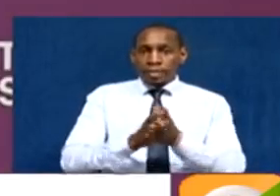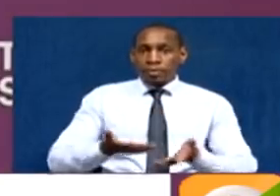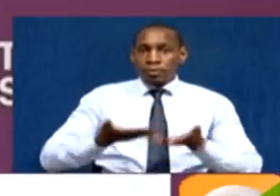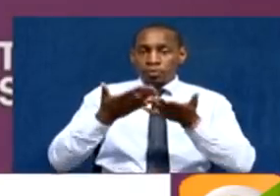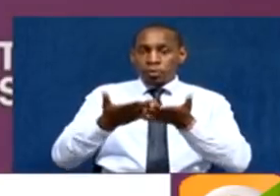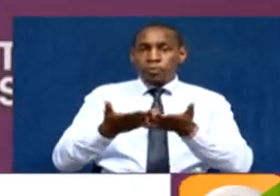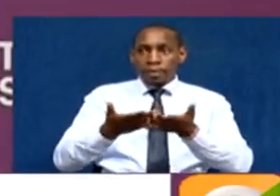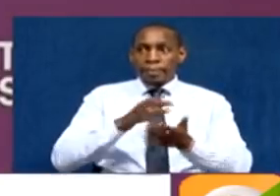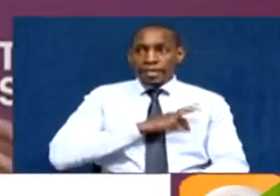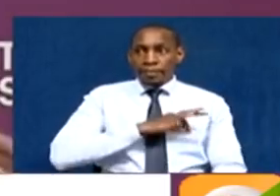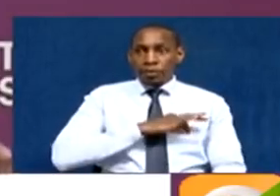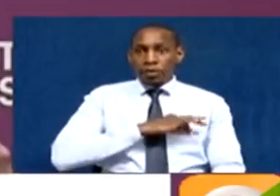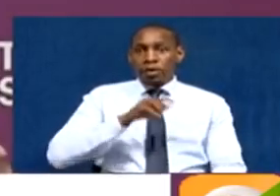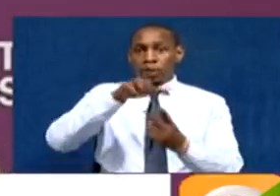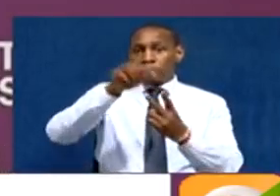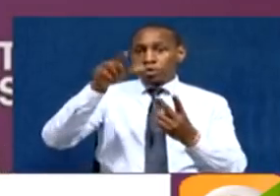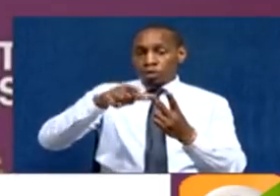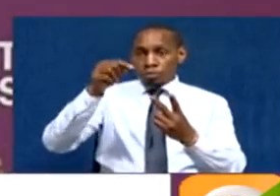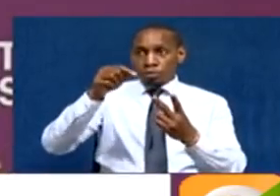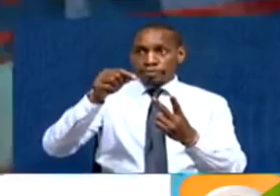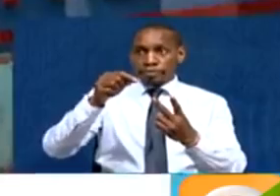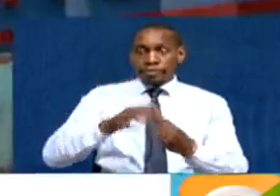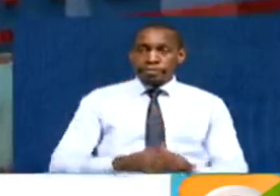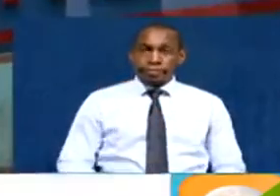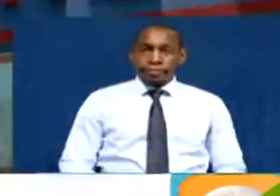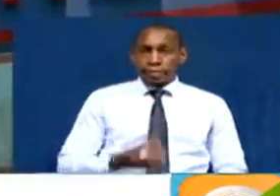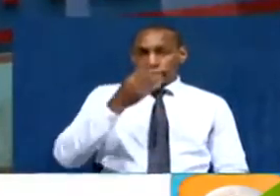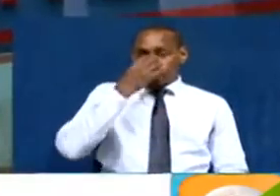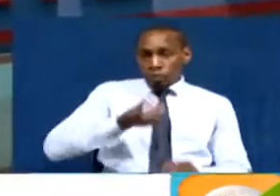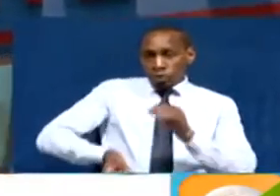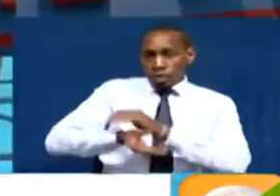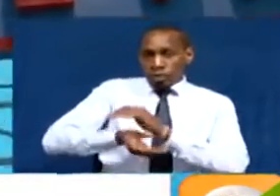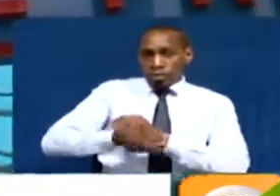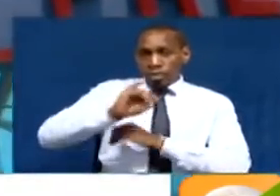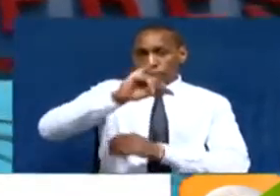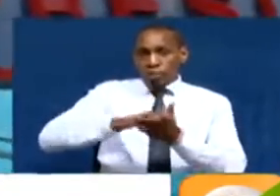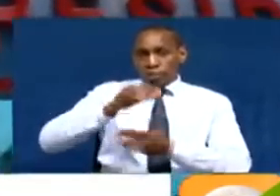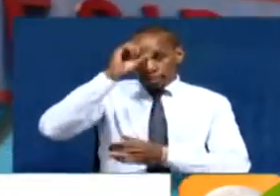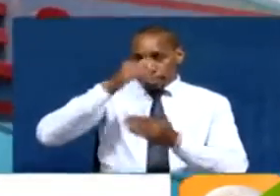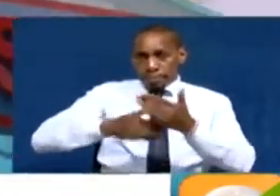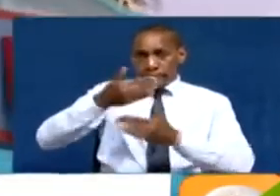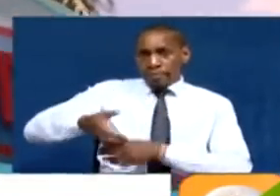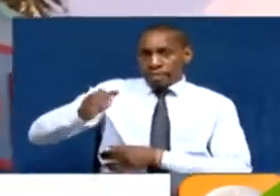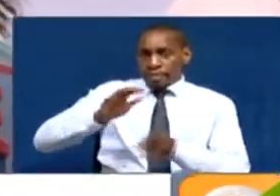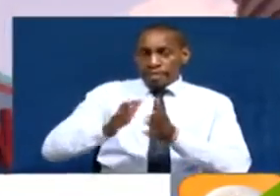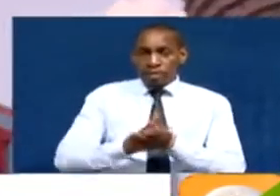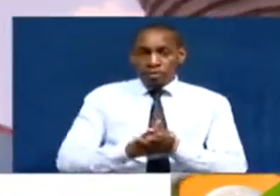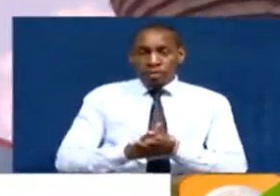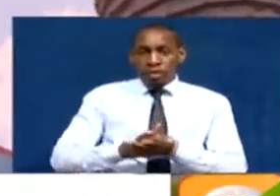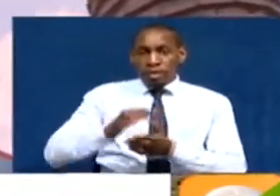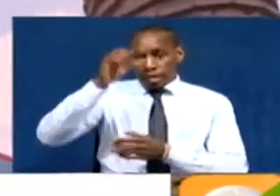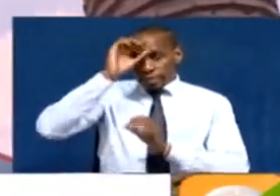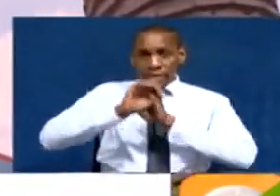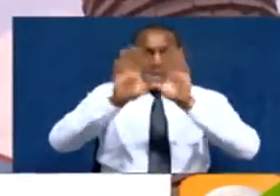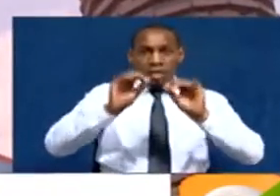a constructive alternative as to what you're opposing. Ruto had described the Jubilee administration after the handshake a mongrel